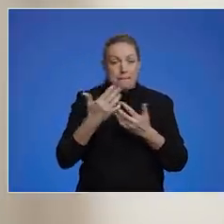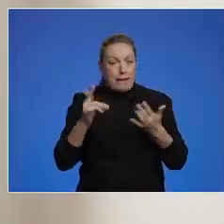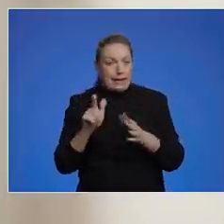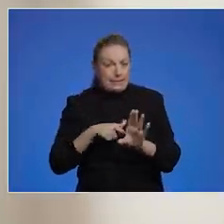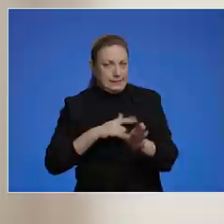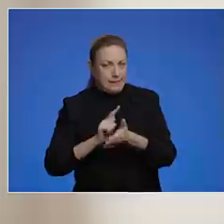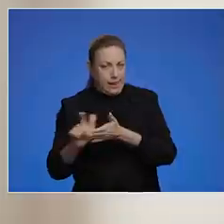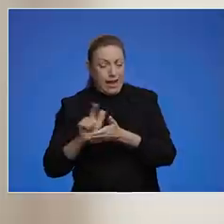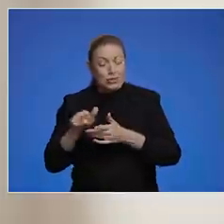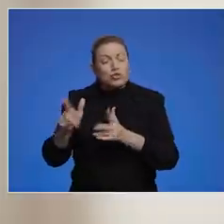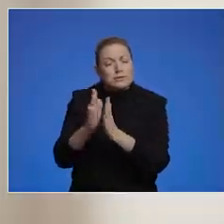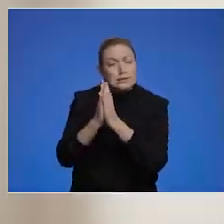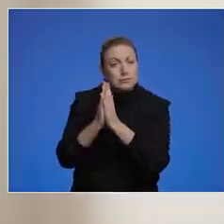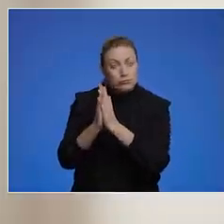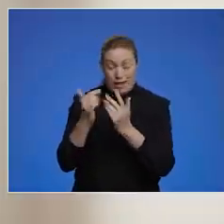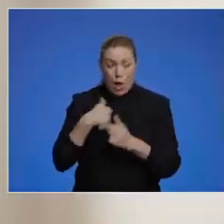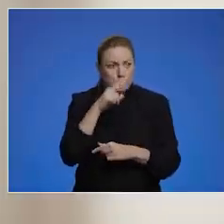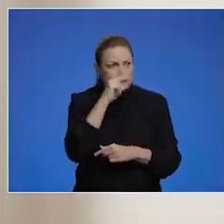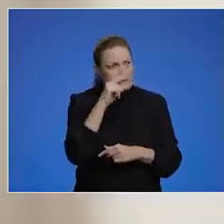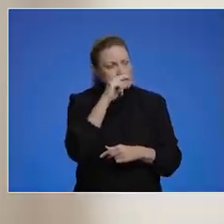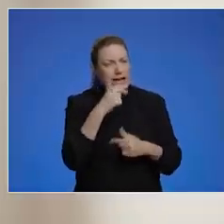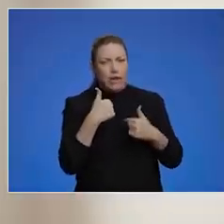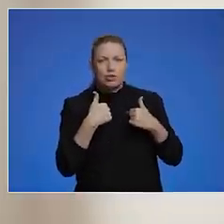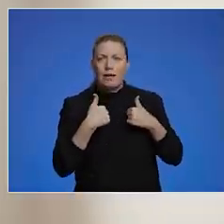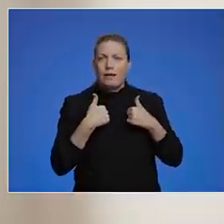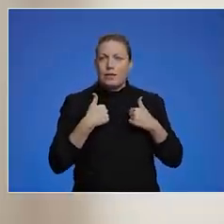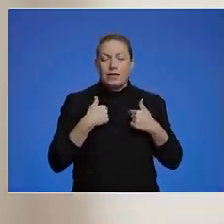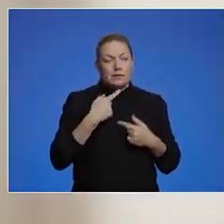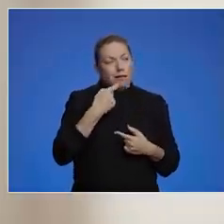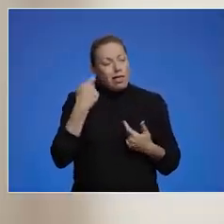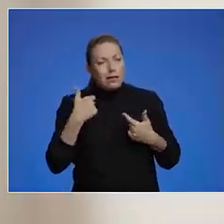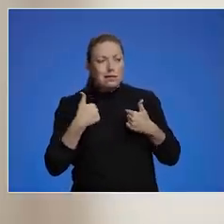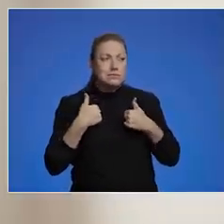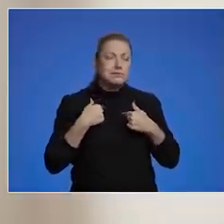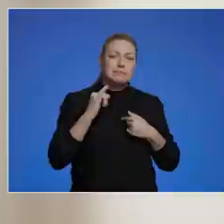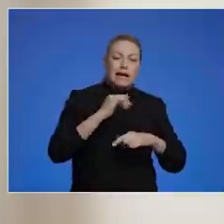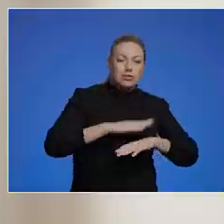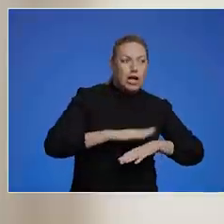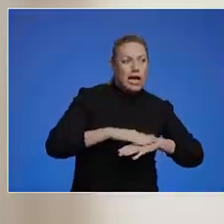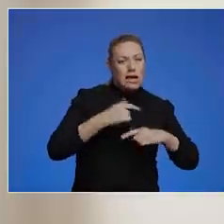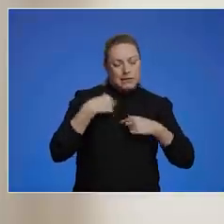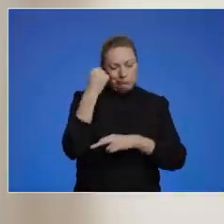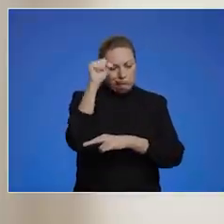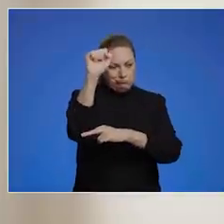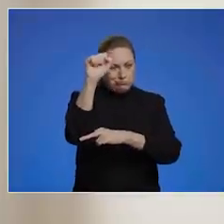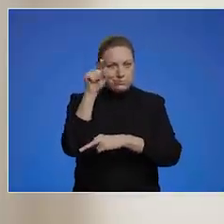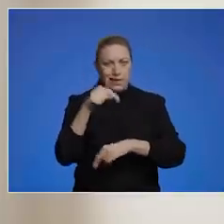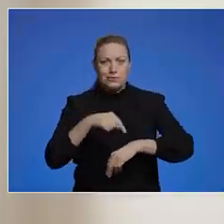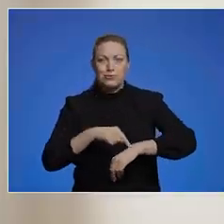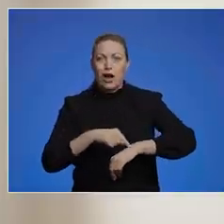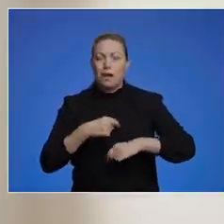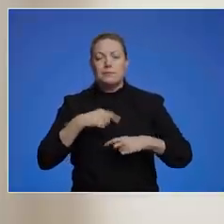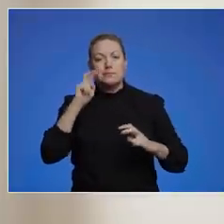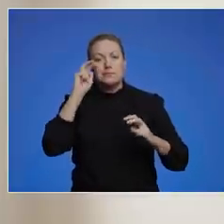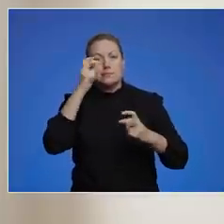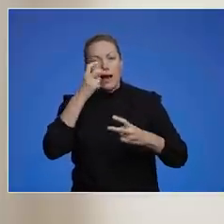later. But as she was praying this one day, I was a teenager, just coming out of my addictions. I was in a place of rebellion. I was in a really dark